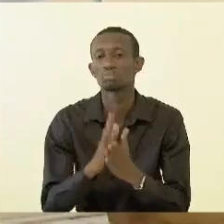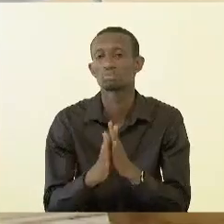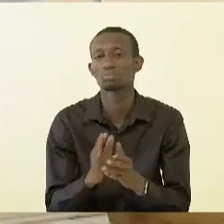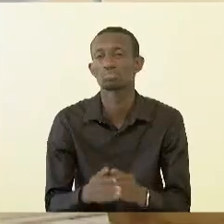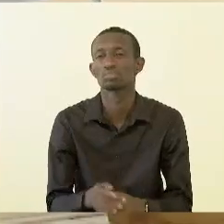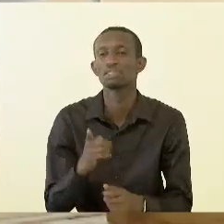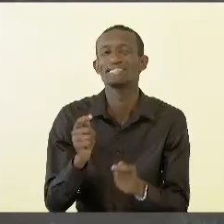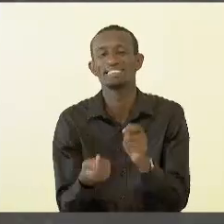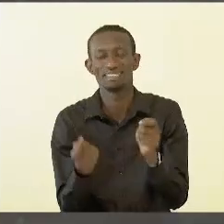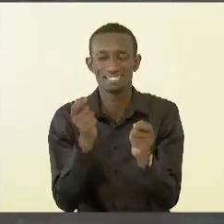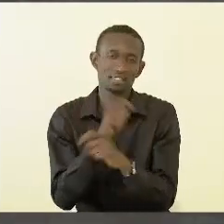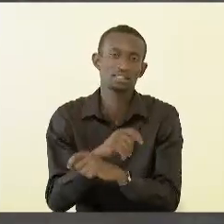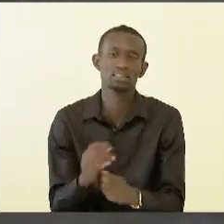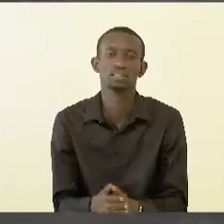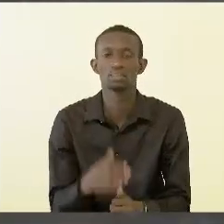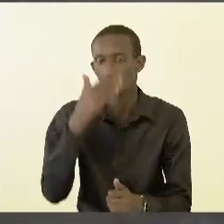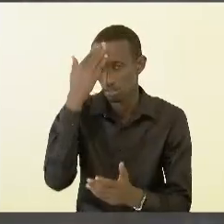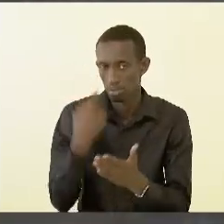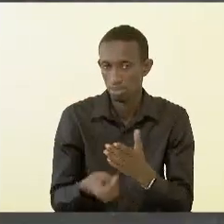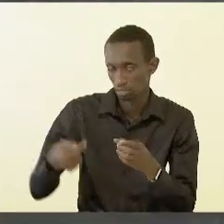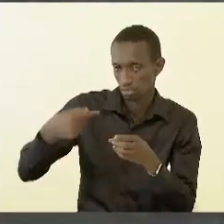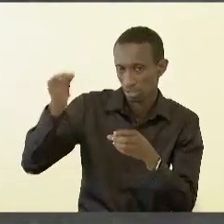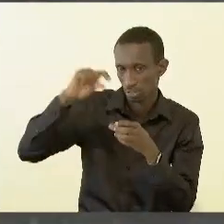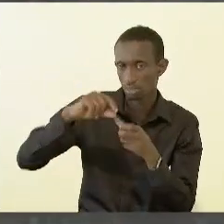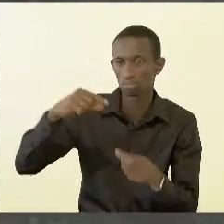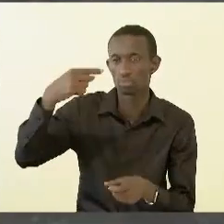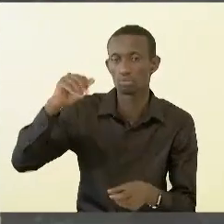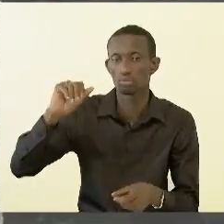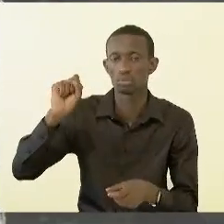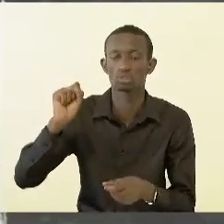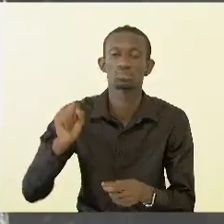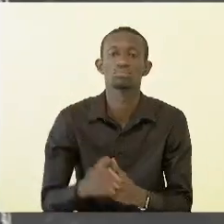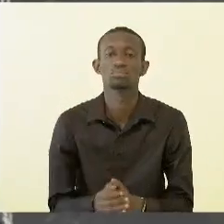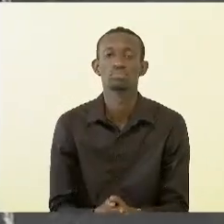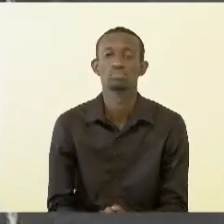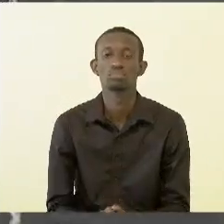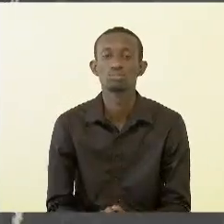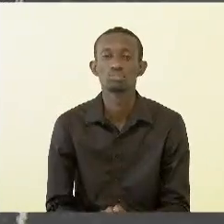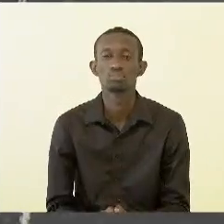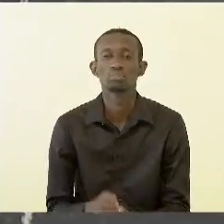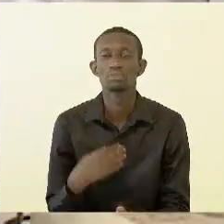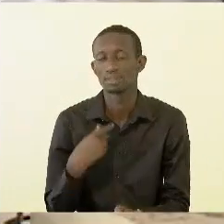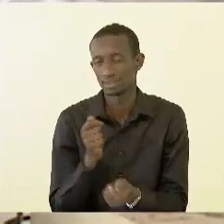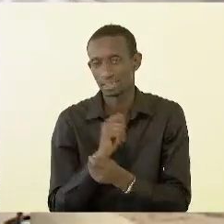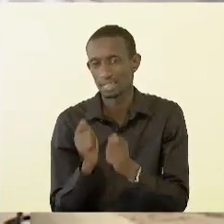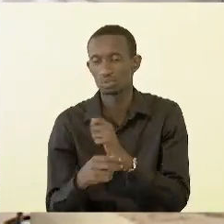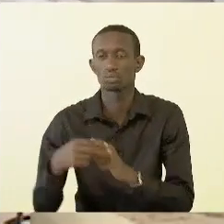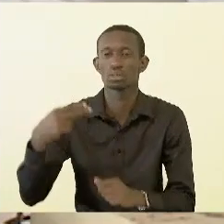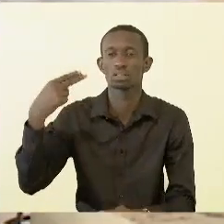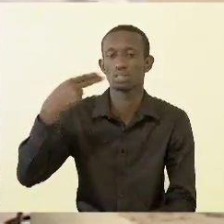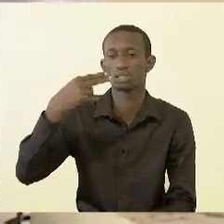It has changed now because I've passed the gas into here. So it has changed into hydrochloric